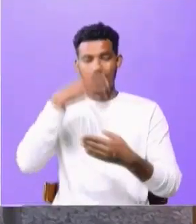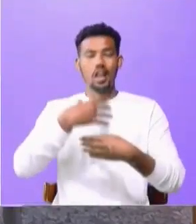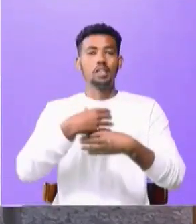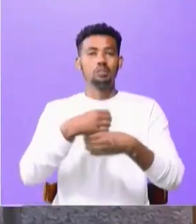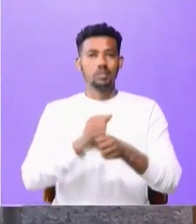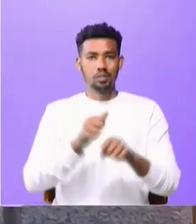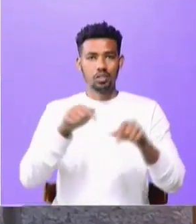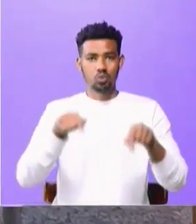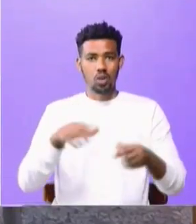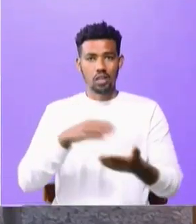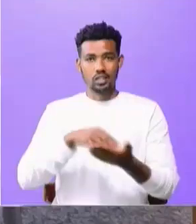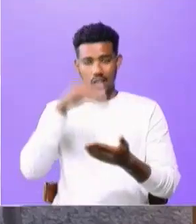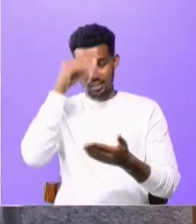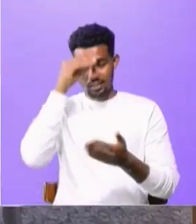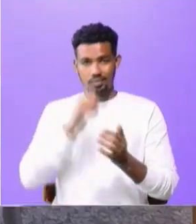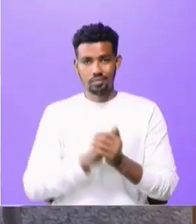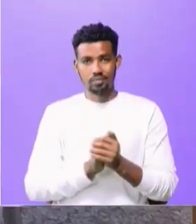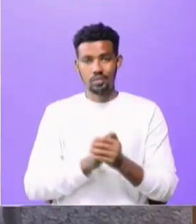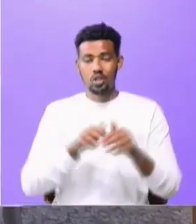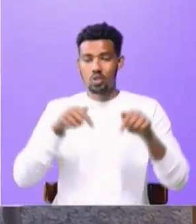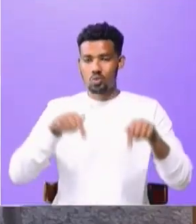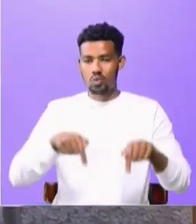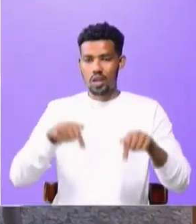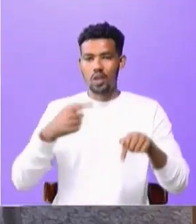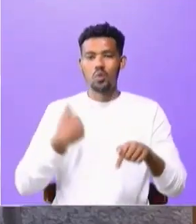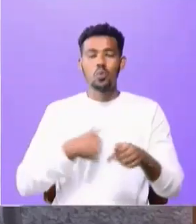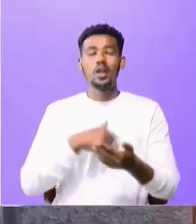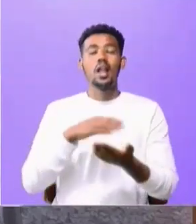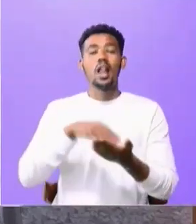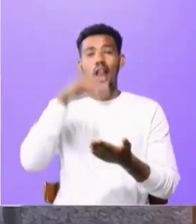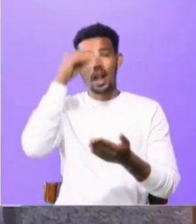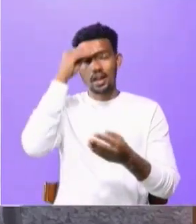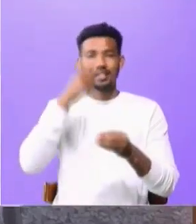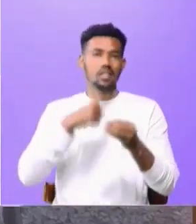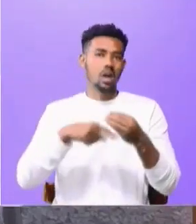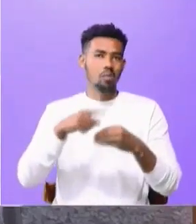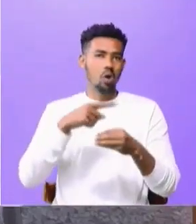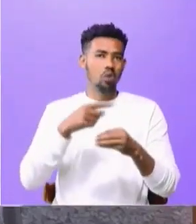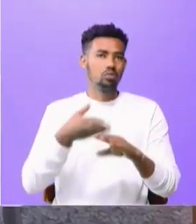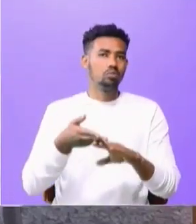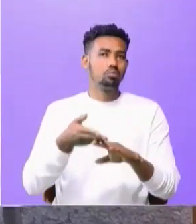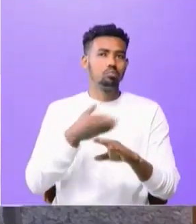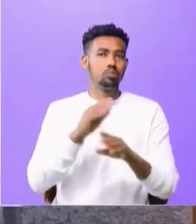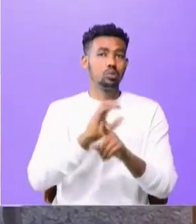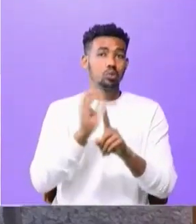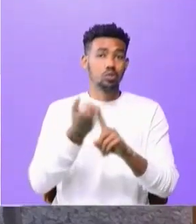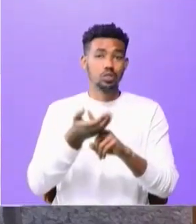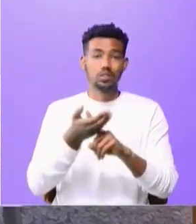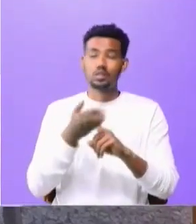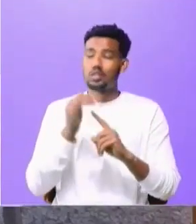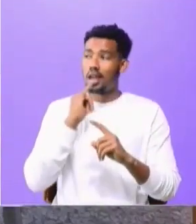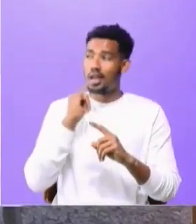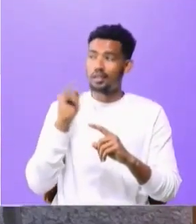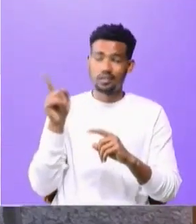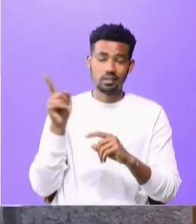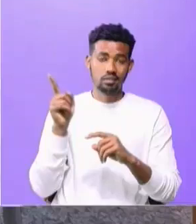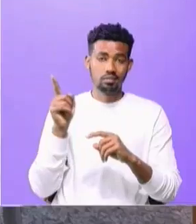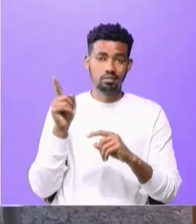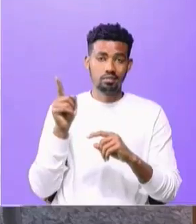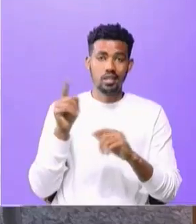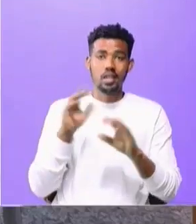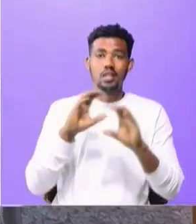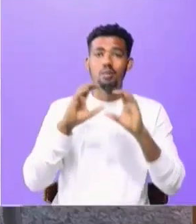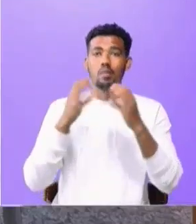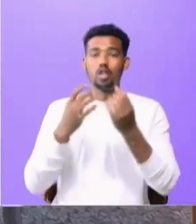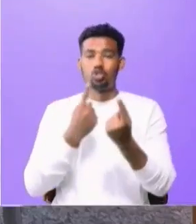summarize today's lesson. Today, we were learning about preposition. Preposition is parts